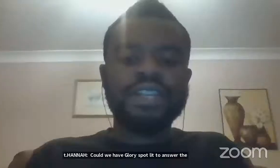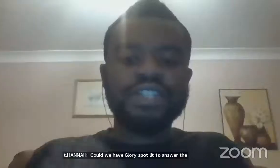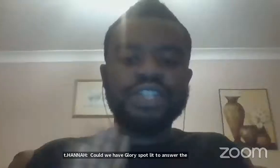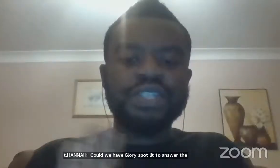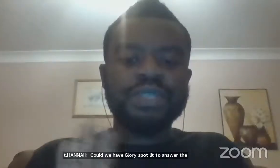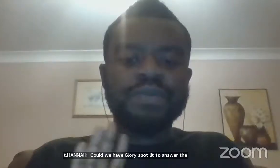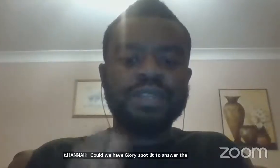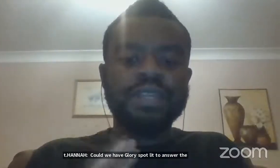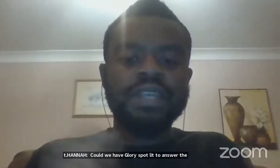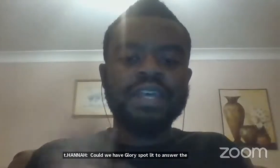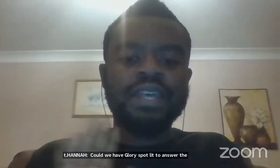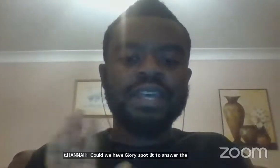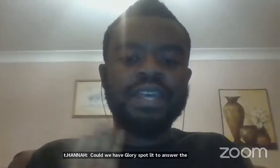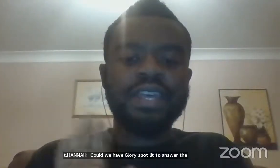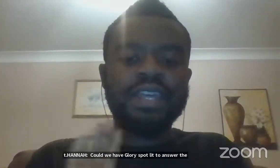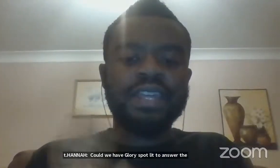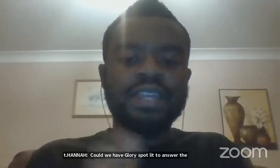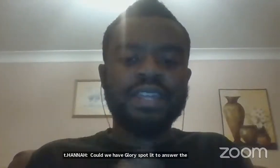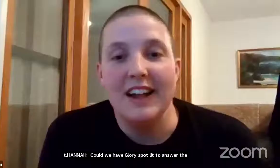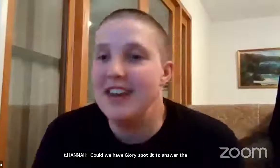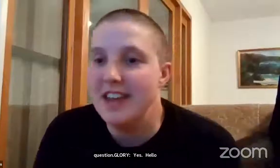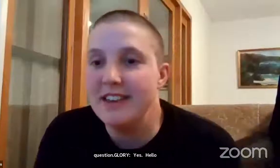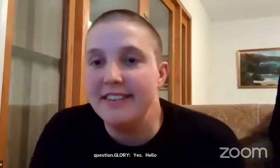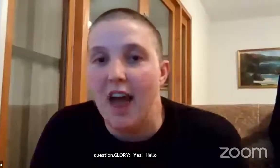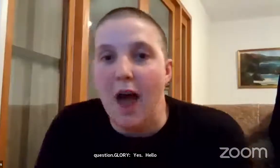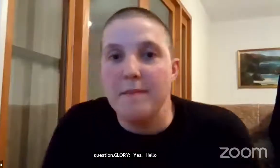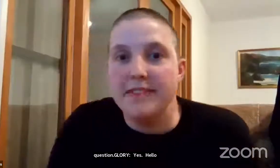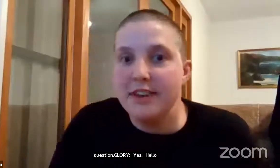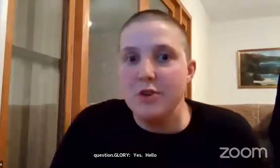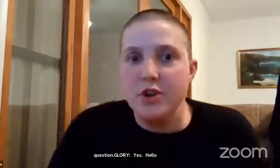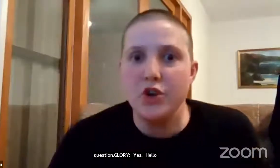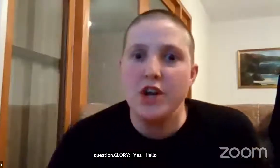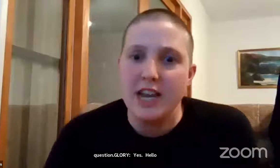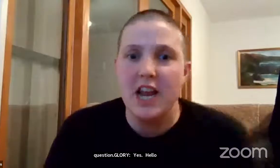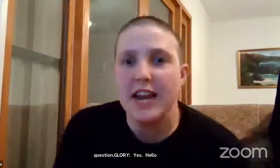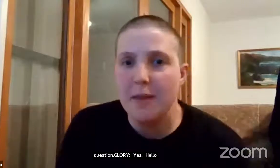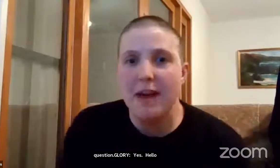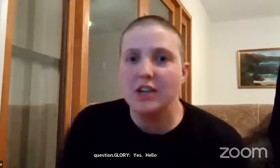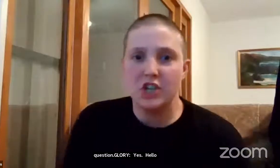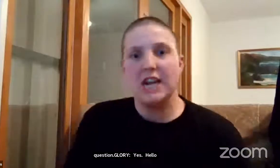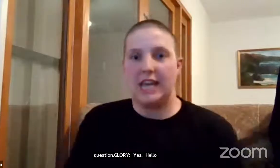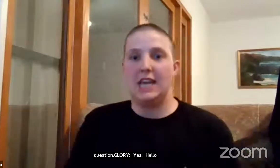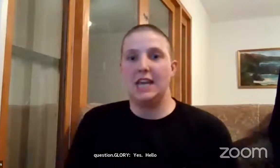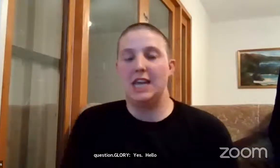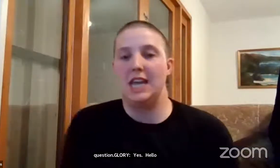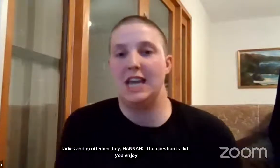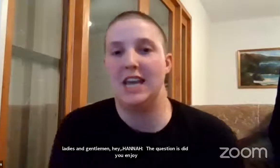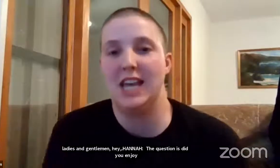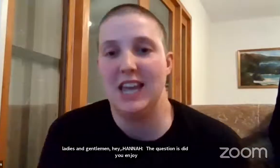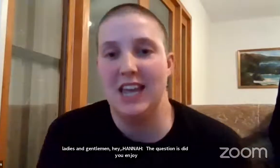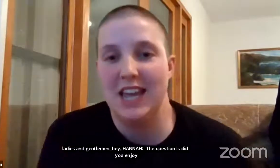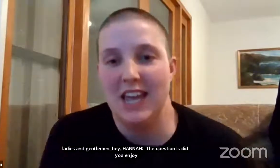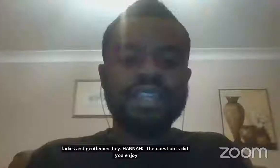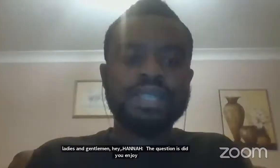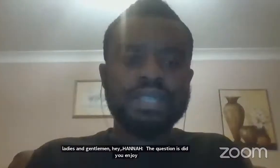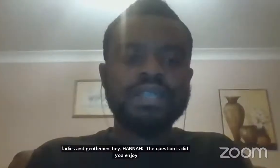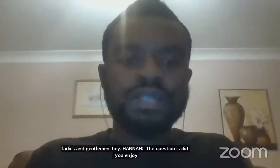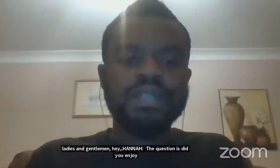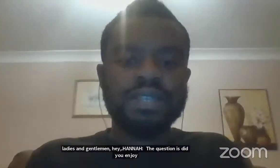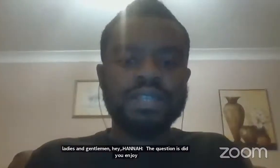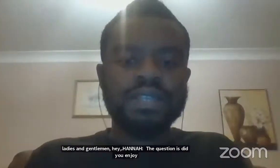Hello, ladies and gentlemen. Hey. So the question is, did you enjoy learning about Chile?